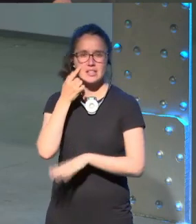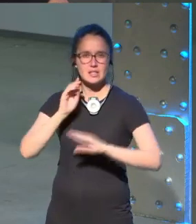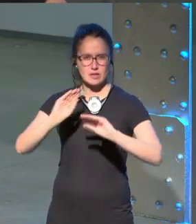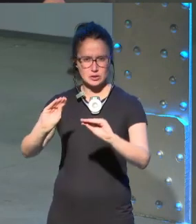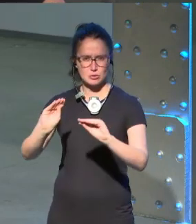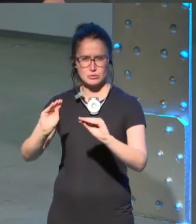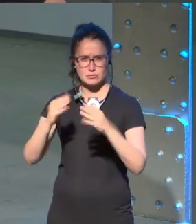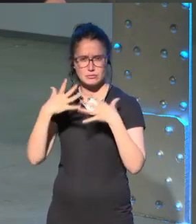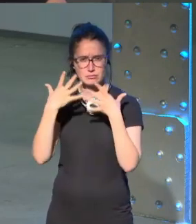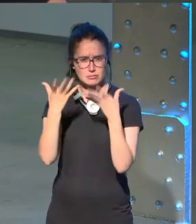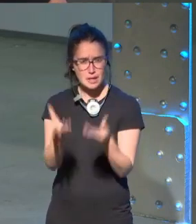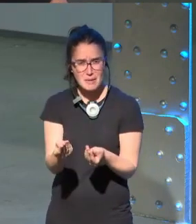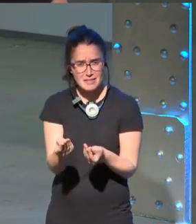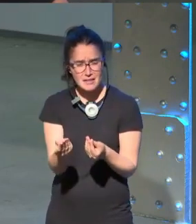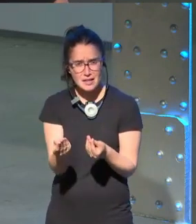about his detective.